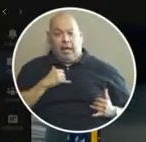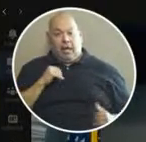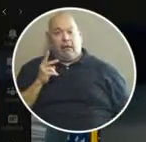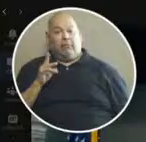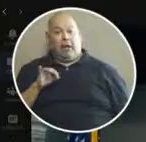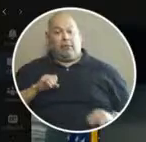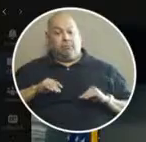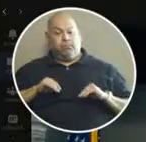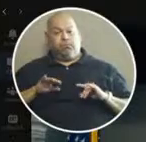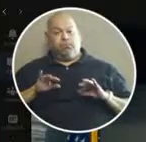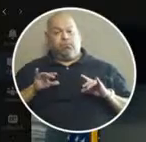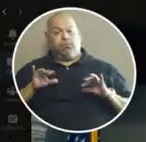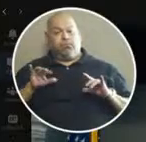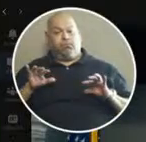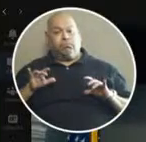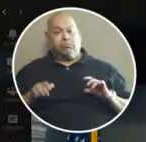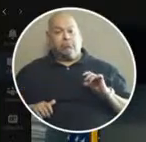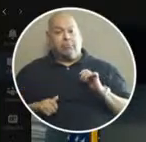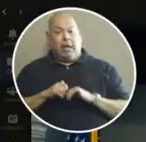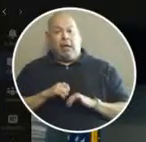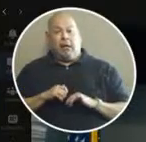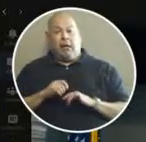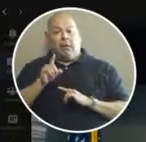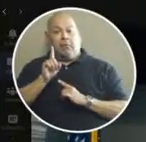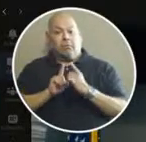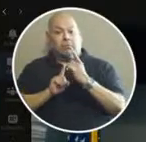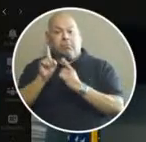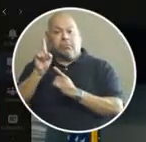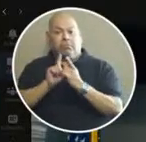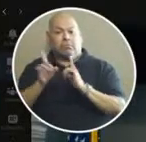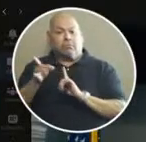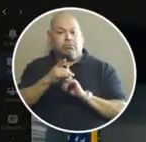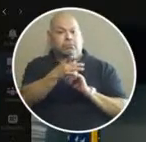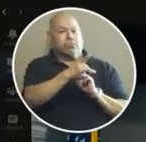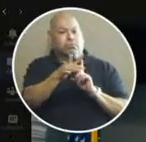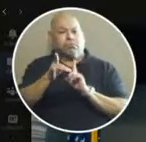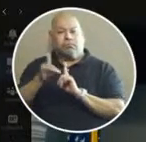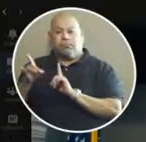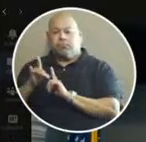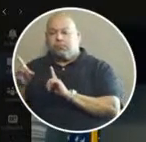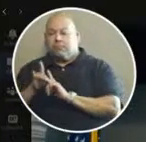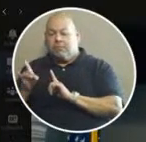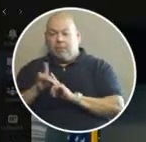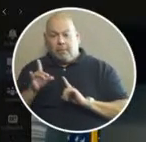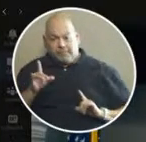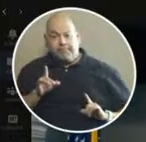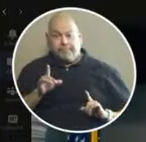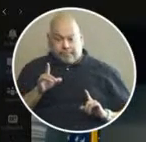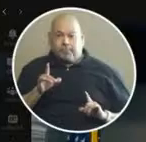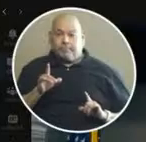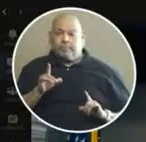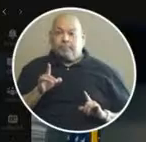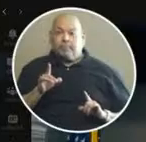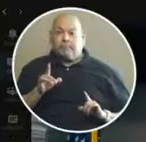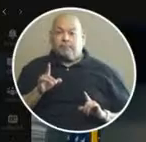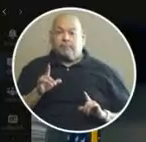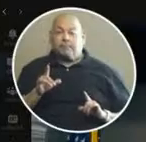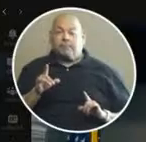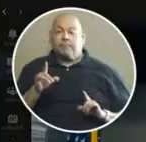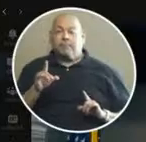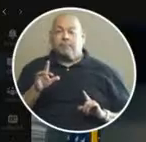virus spreads most commonly from person to person, and in smaller proportion from contaminated